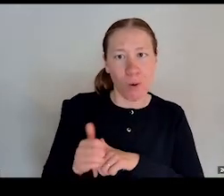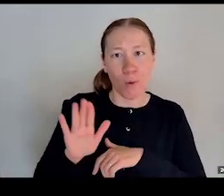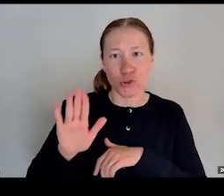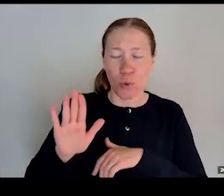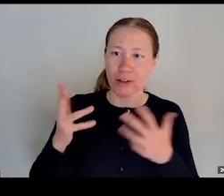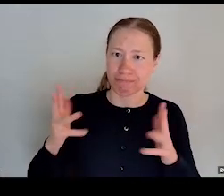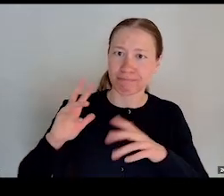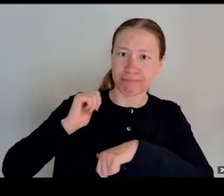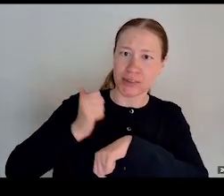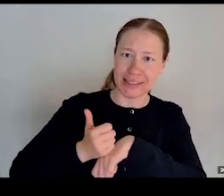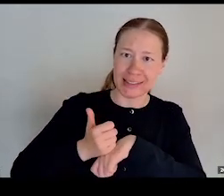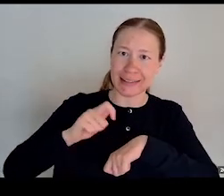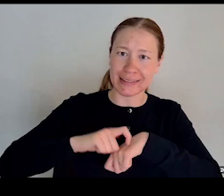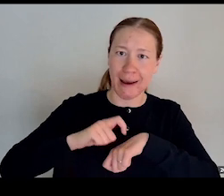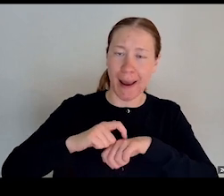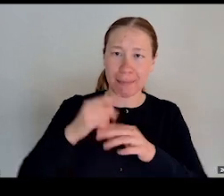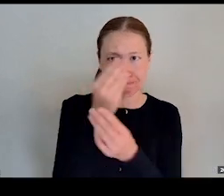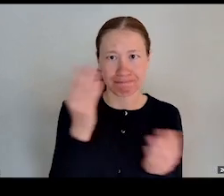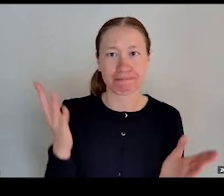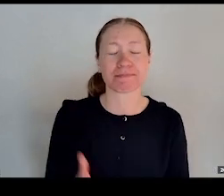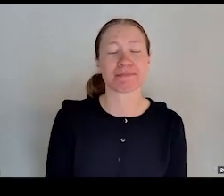you've already sent out to participants.